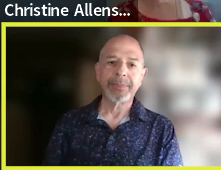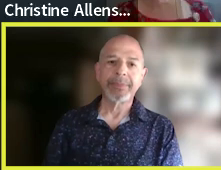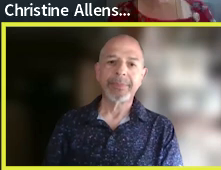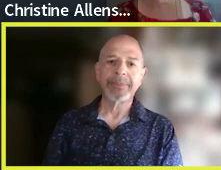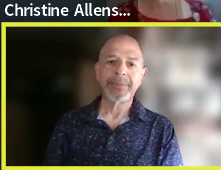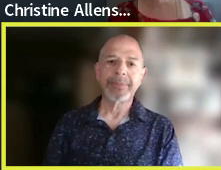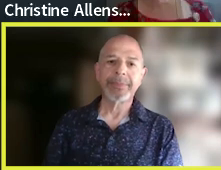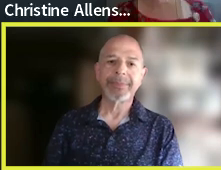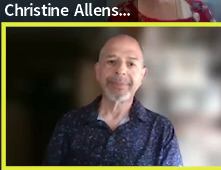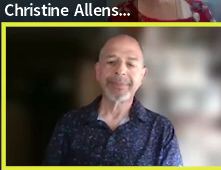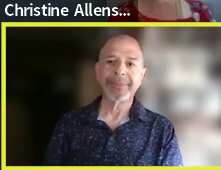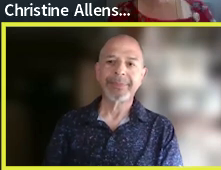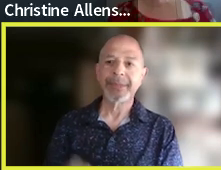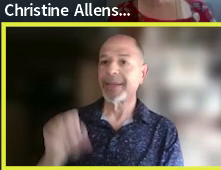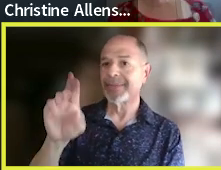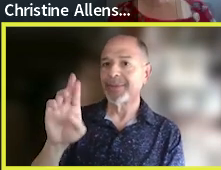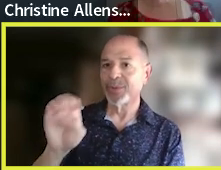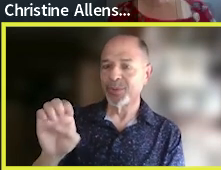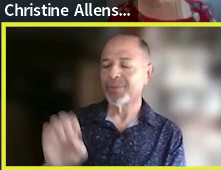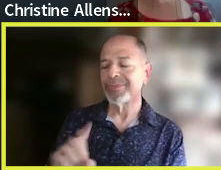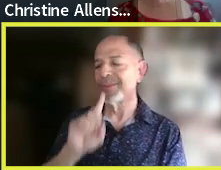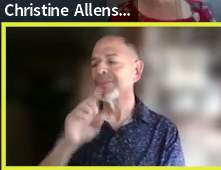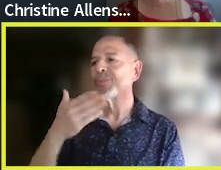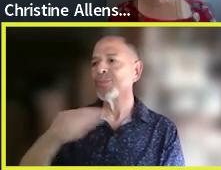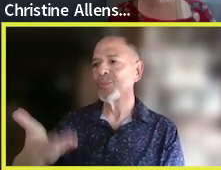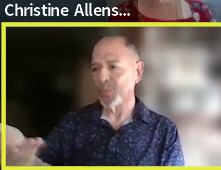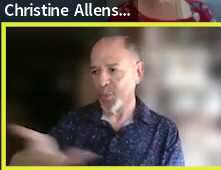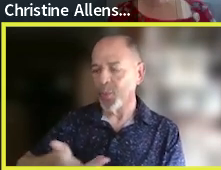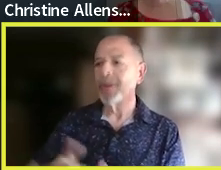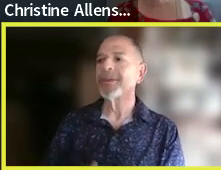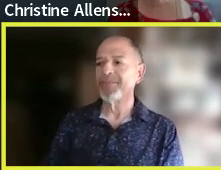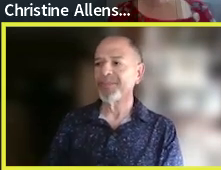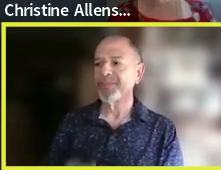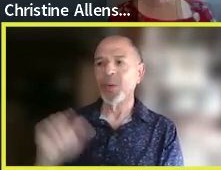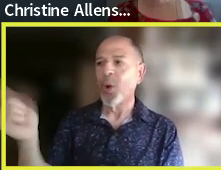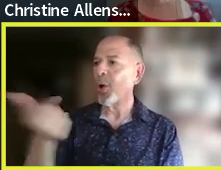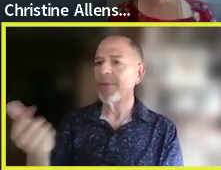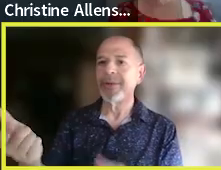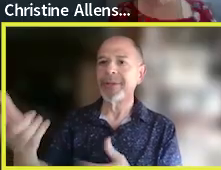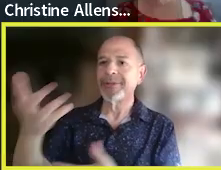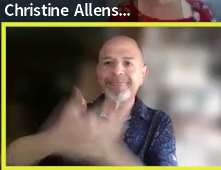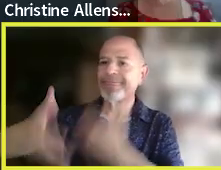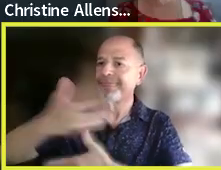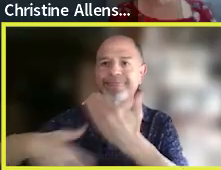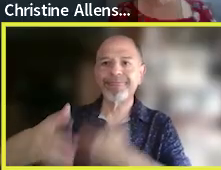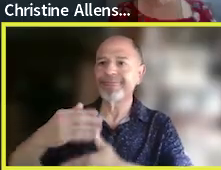thank you. We all have to help each other. Challenging times. Yeah, we're all in it together, always. Yeah.